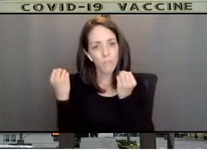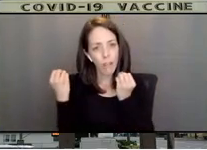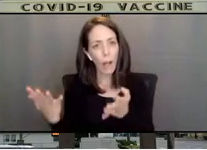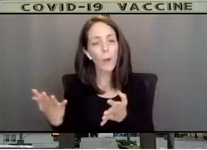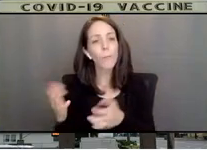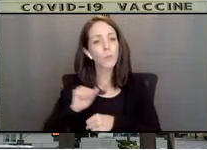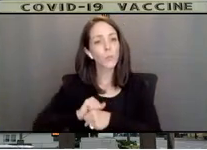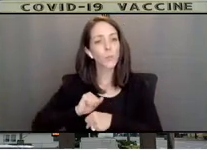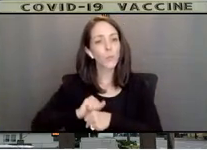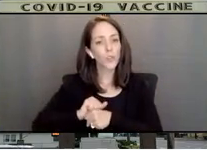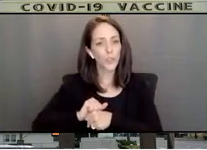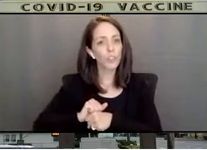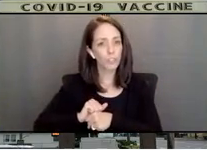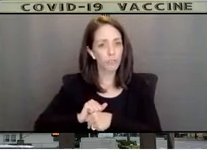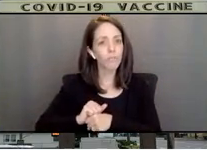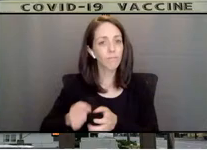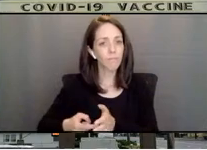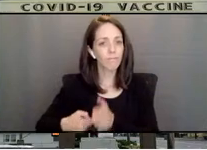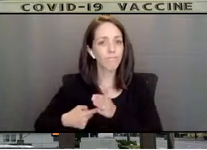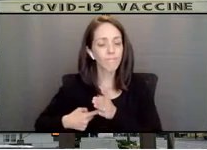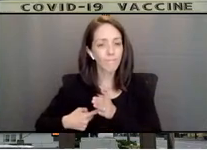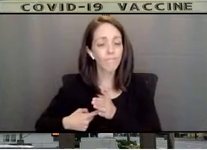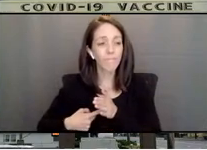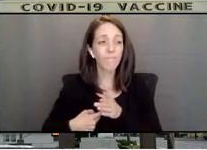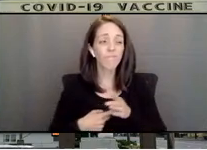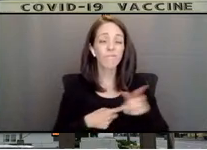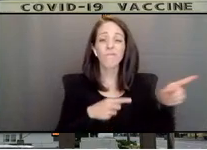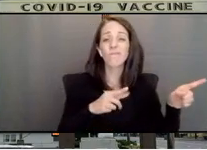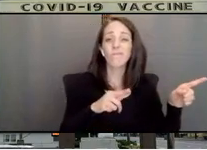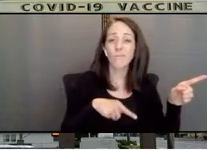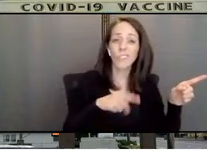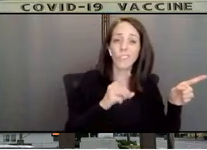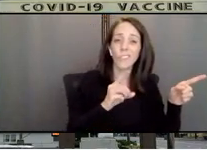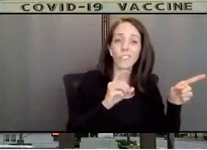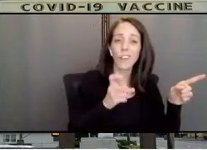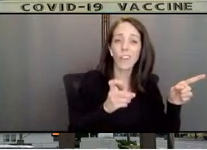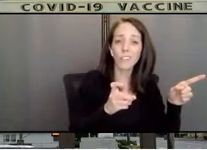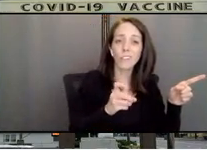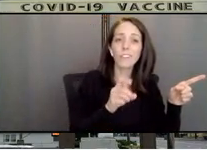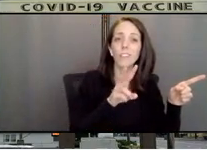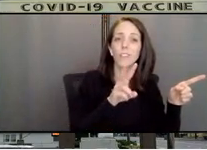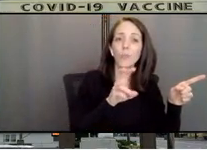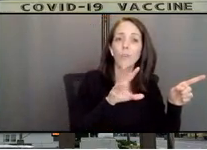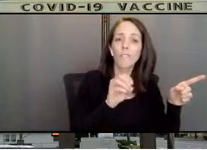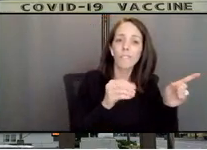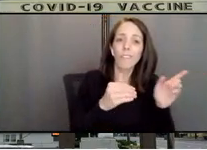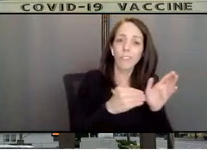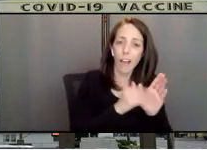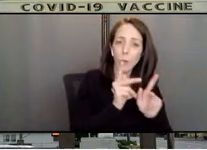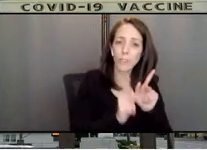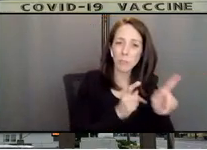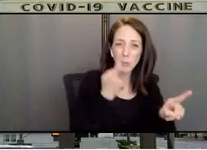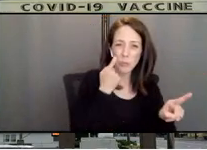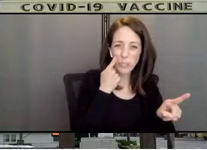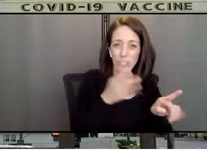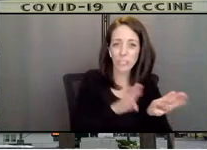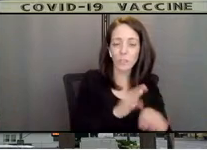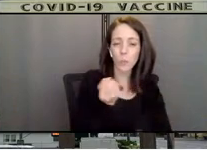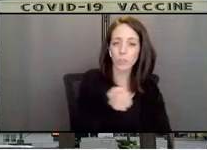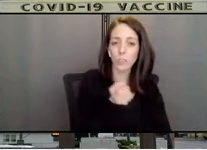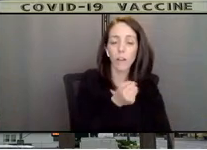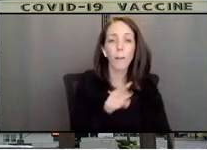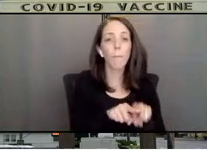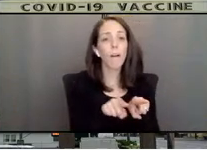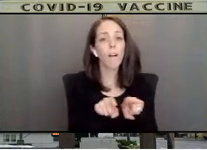reached well over 250,000 people before it closed last Saturday. But what I want you to focus your attention on is the boxes on the